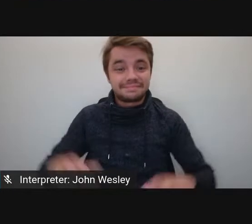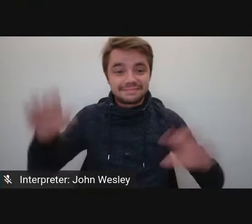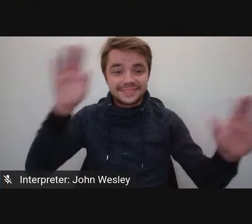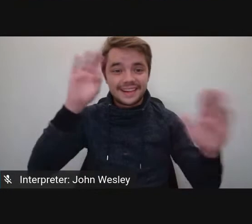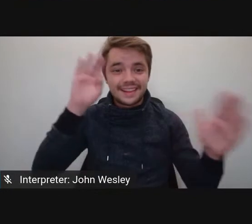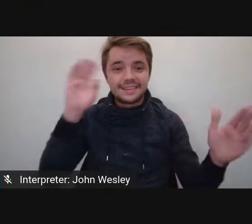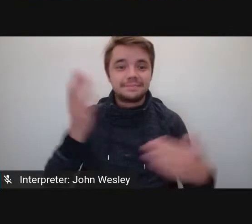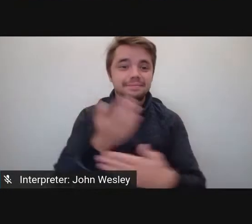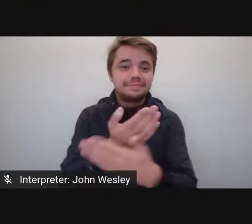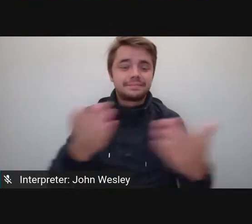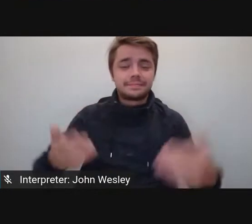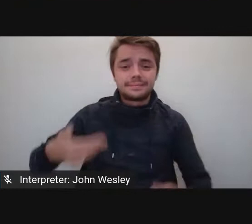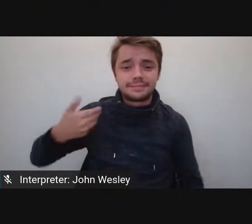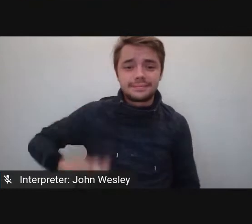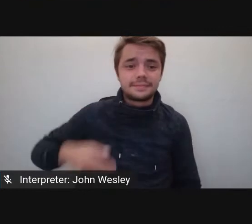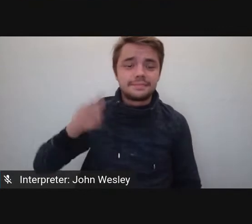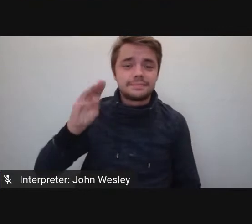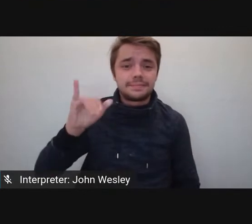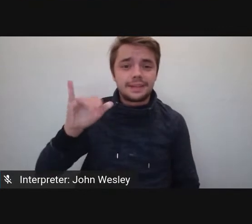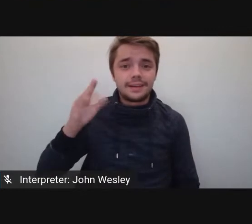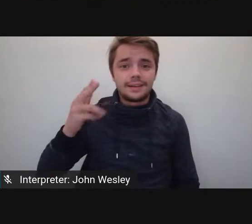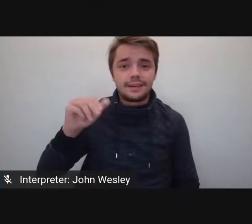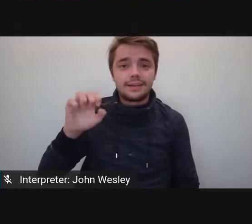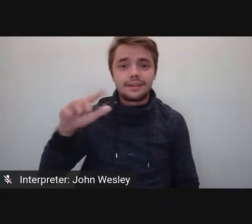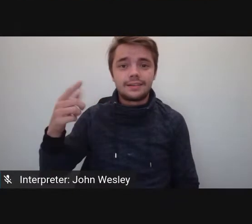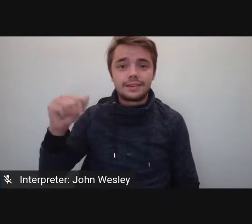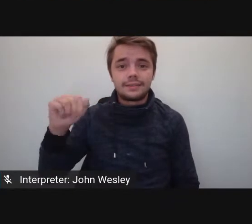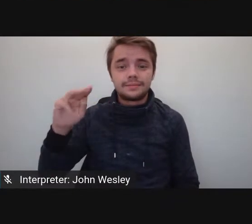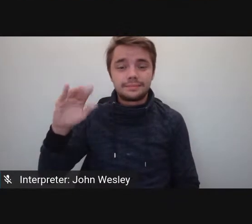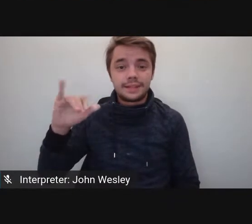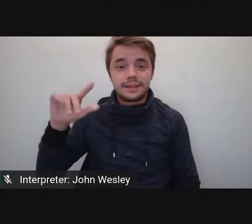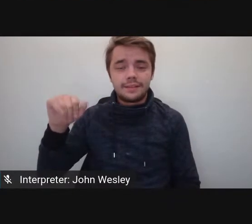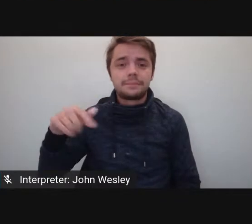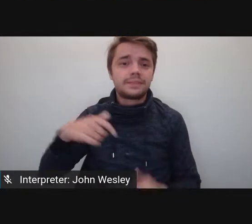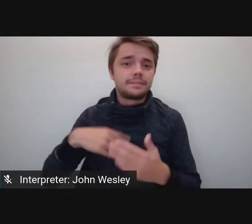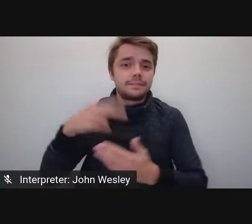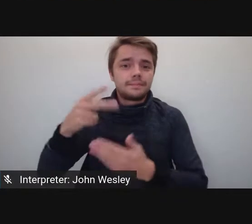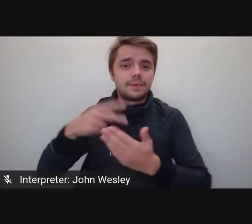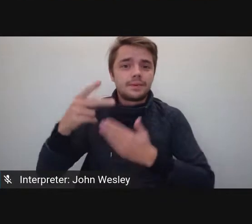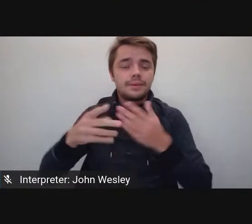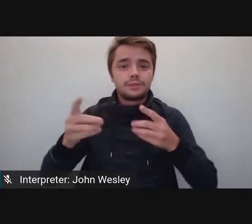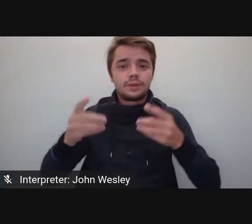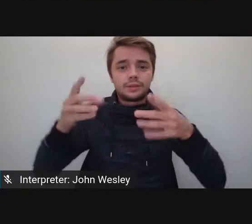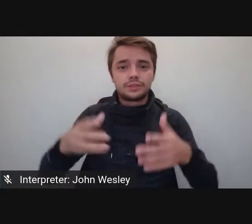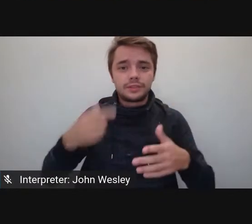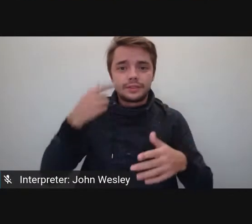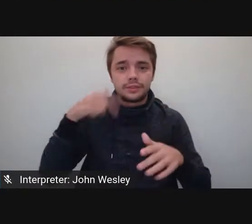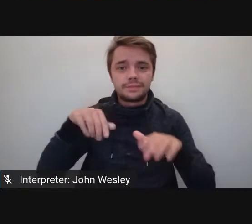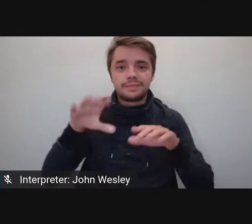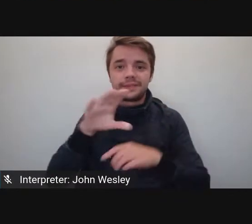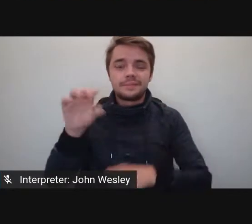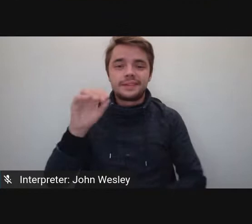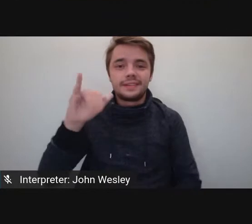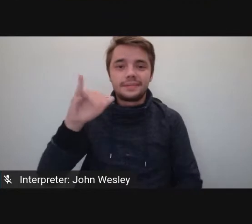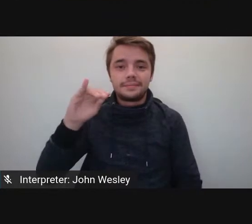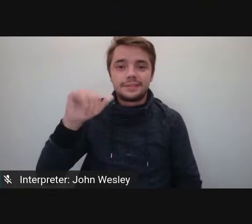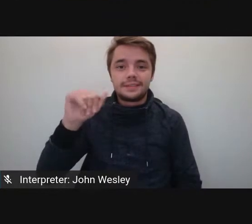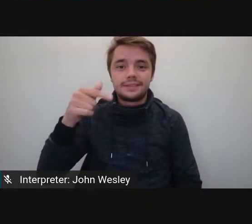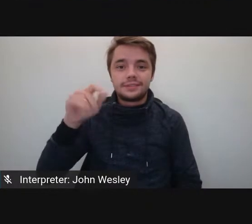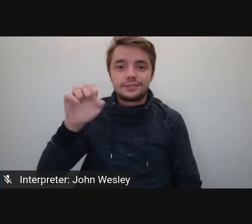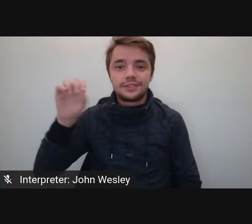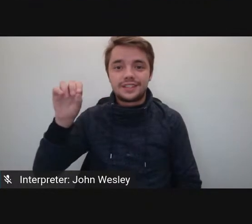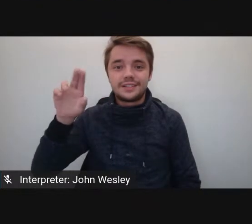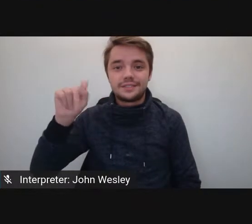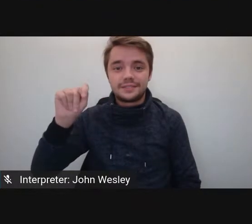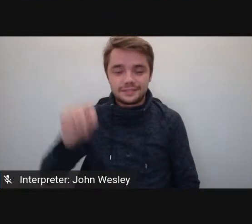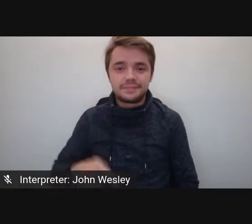Hey everyone, my name is Michael Gamilla and I'm the programming director of ImageOut, and so glad that you can join us